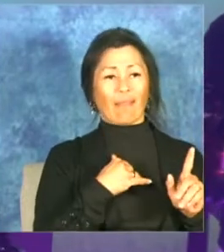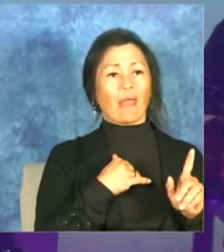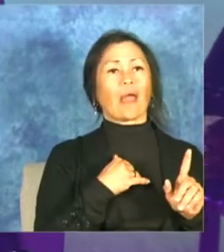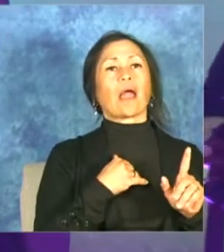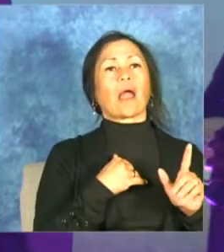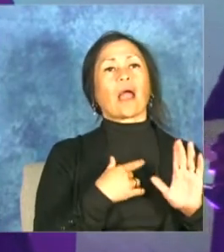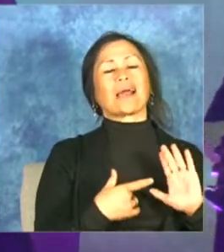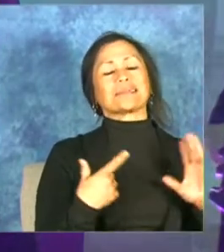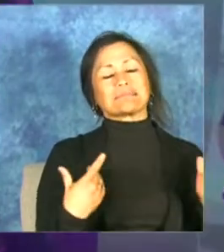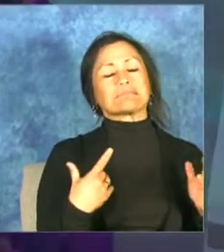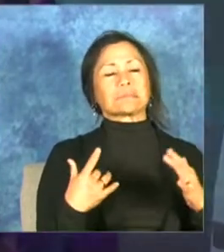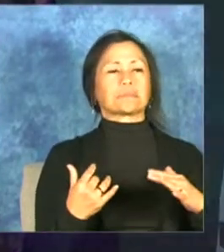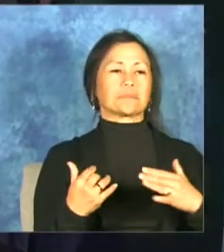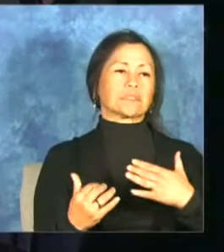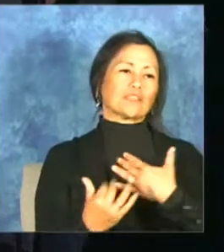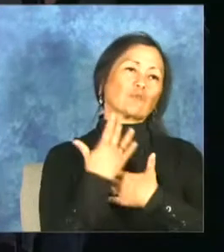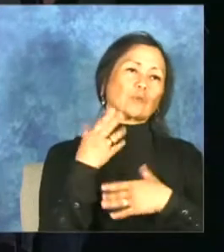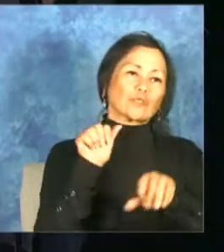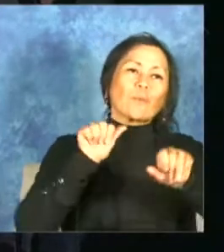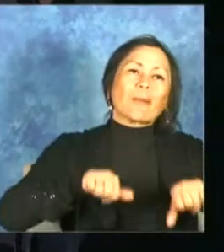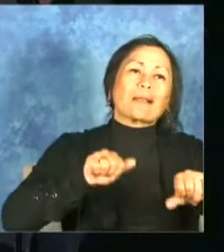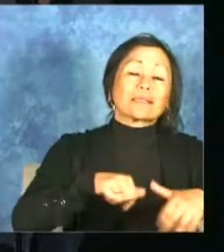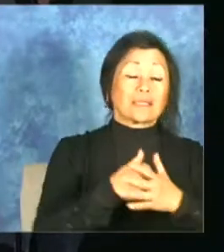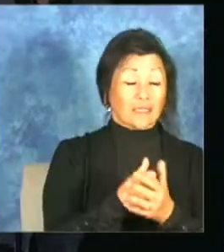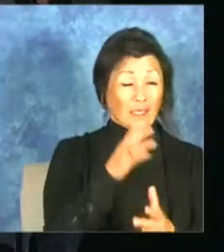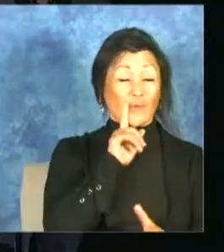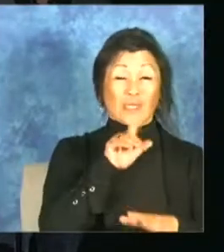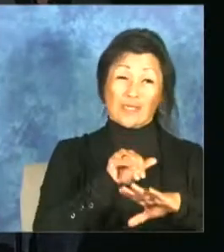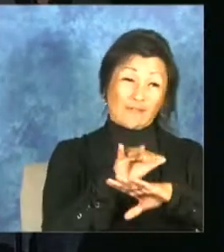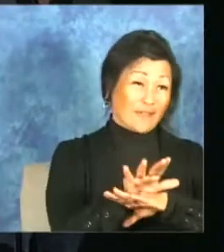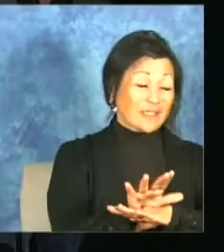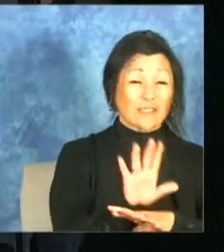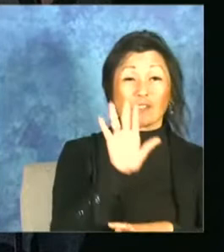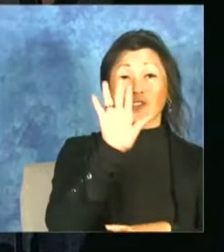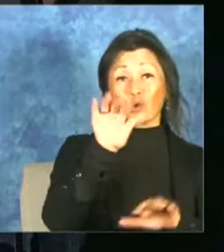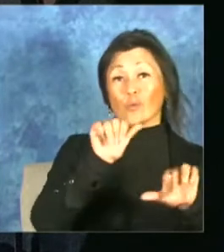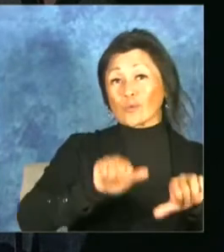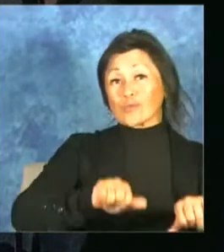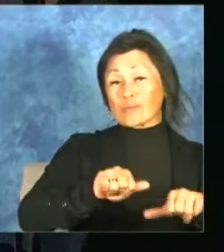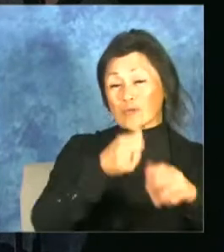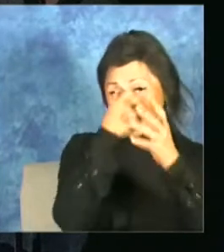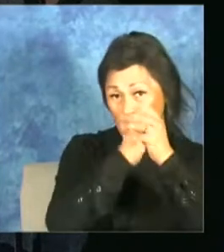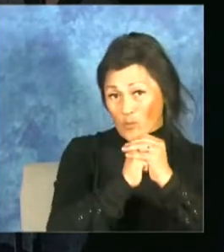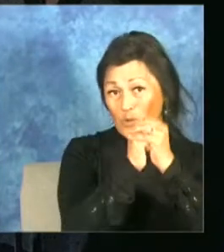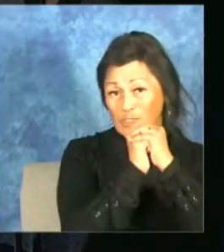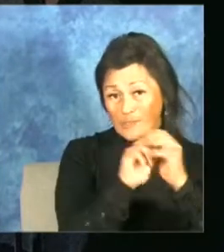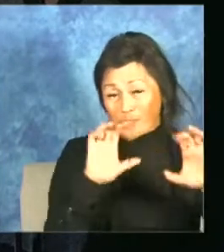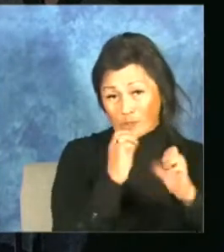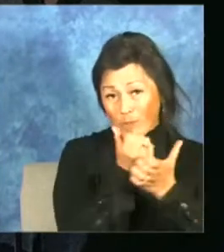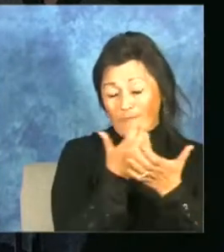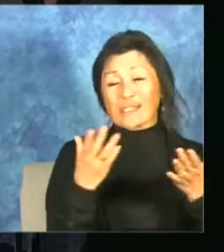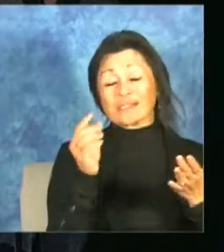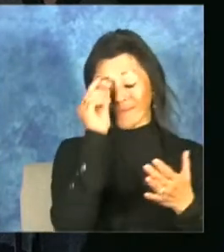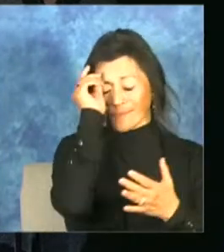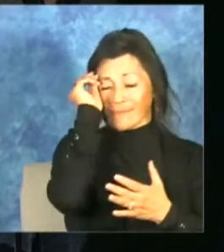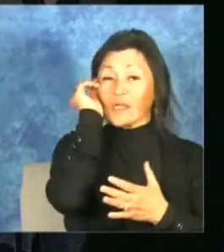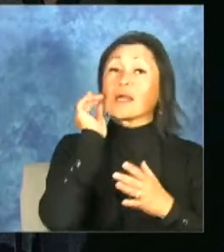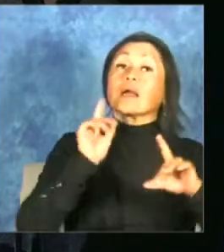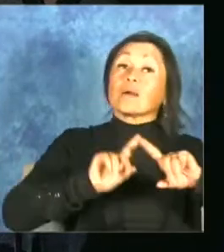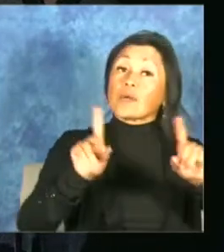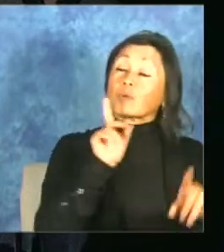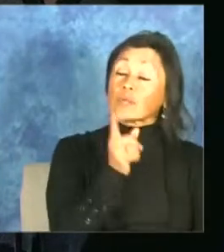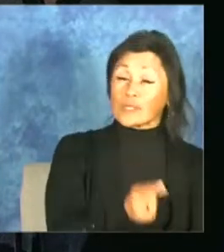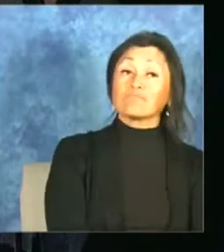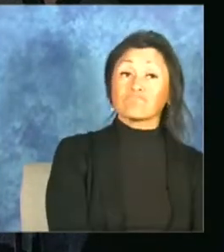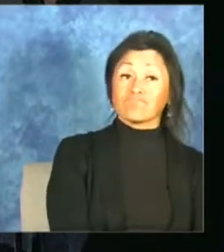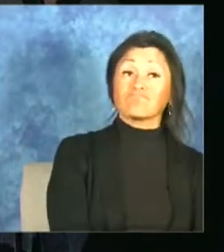on their ability, and you don't realize how much that actually affects your ability to worship and do all things, but it really